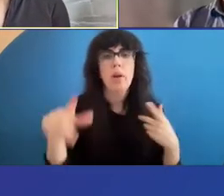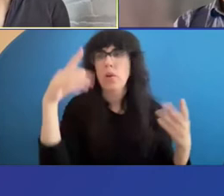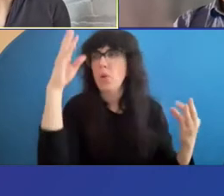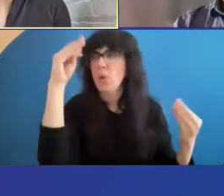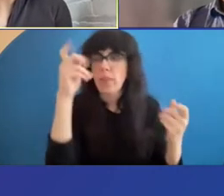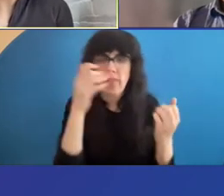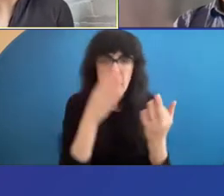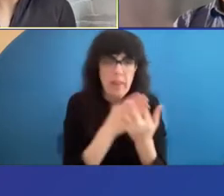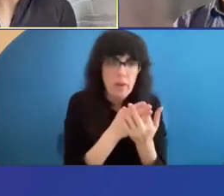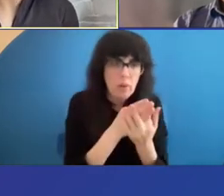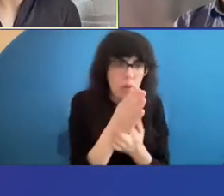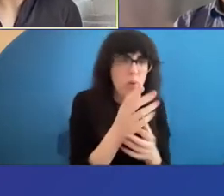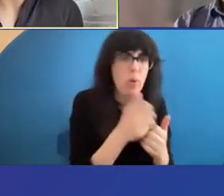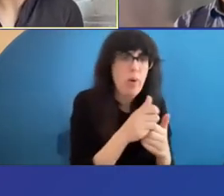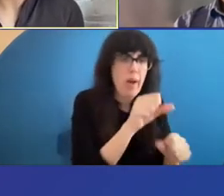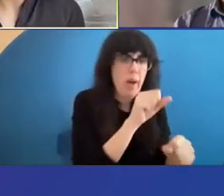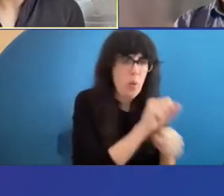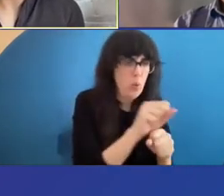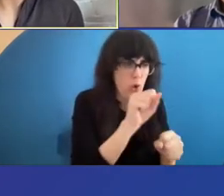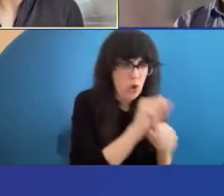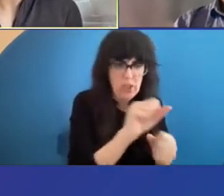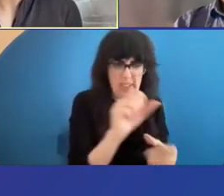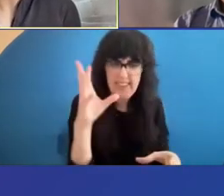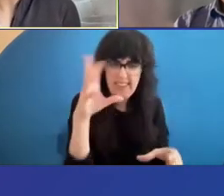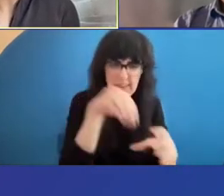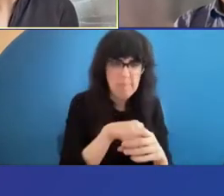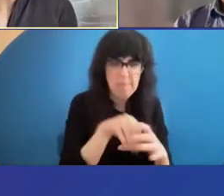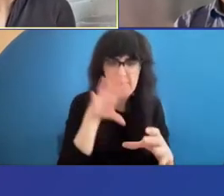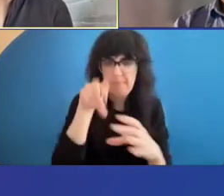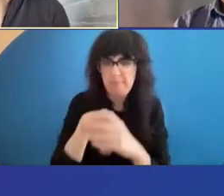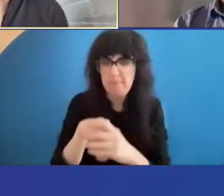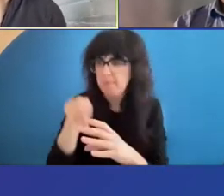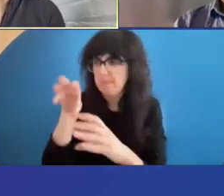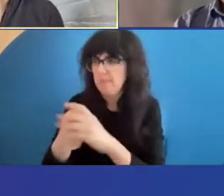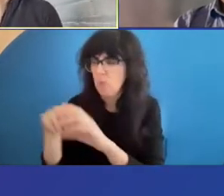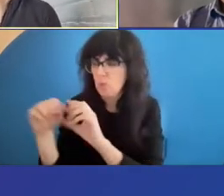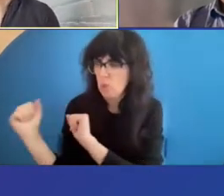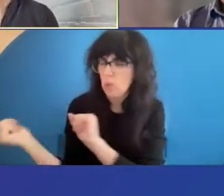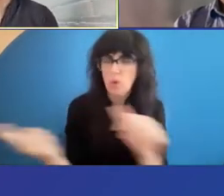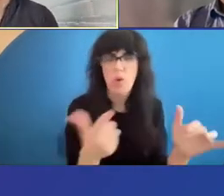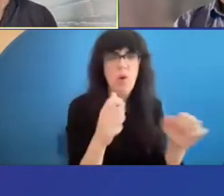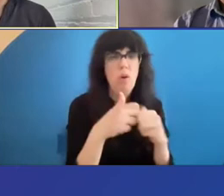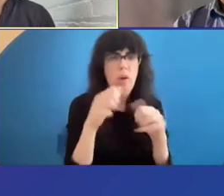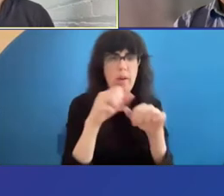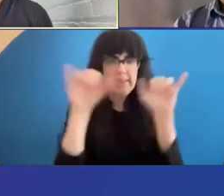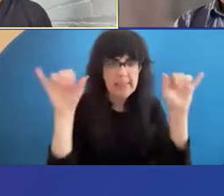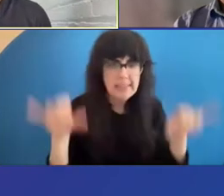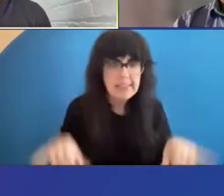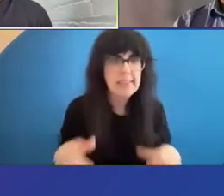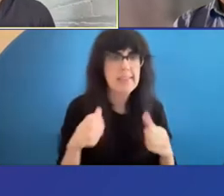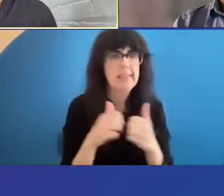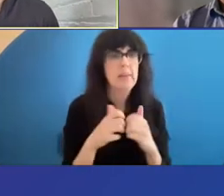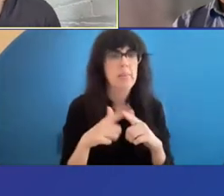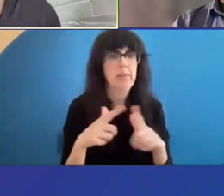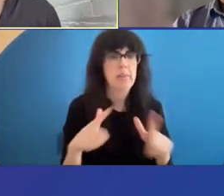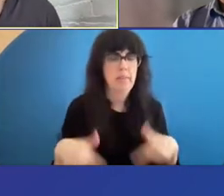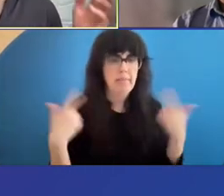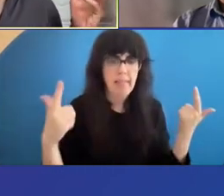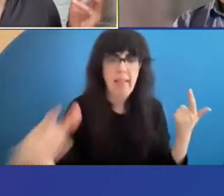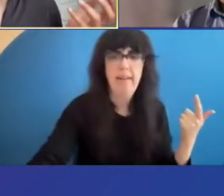every system of American life, how disability and race and queerness surface those